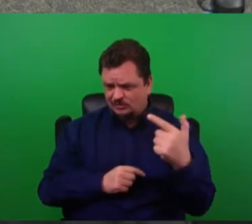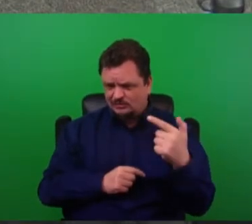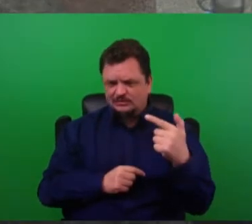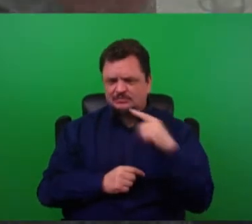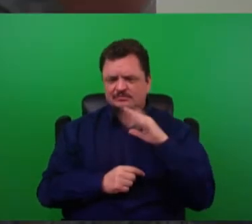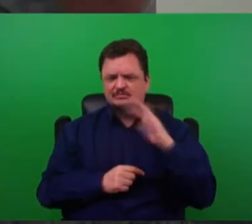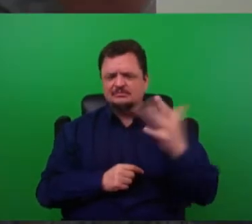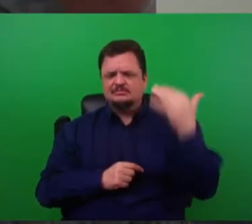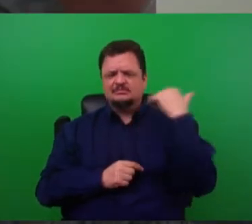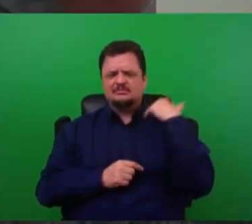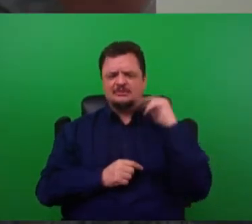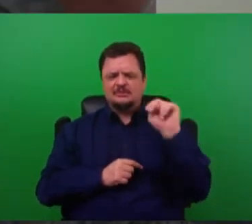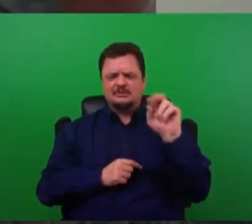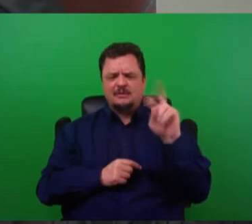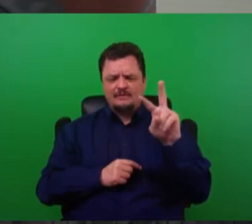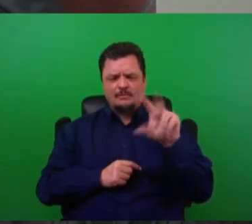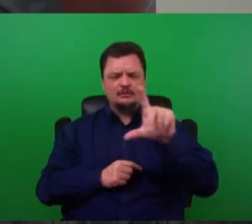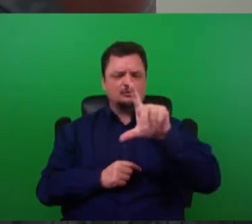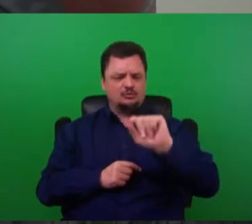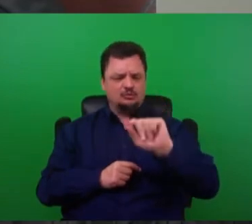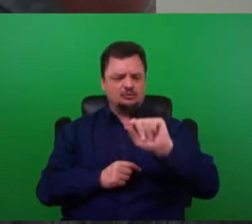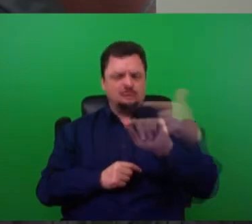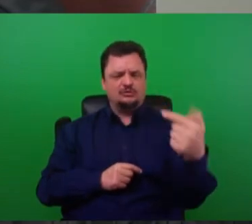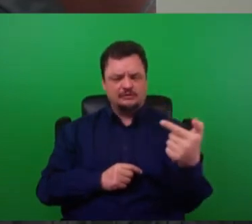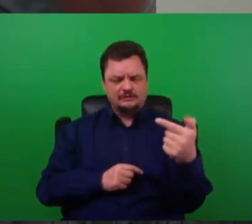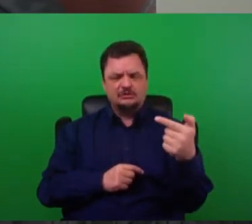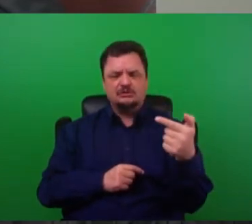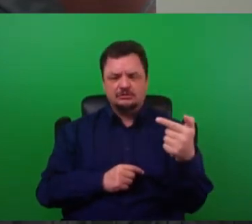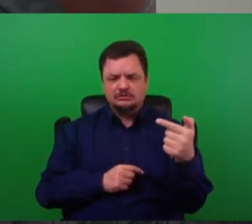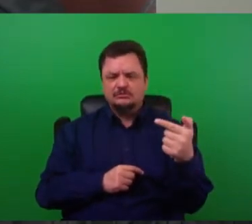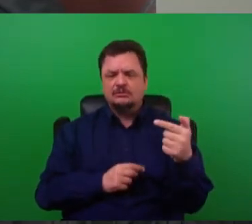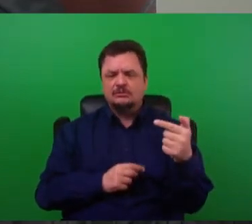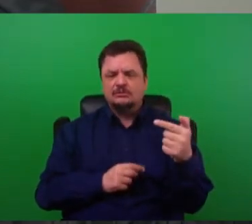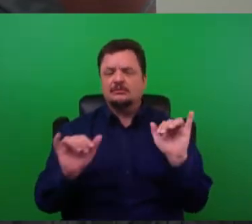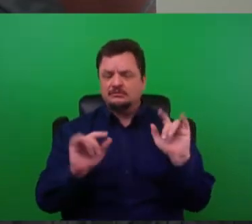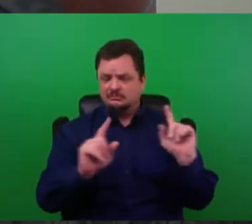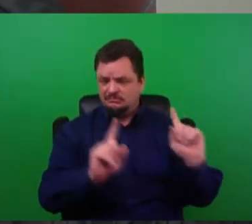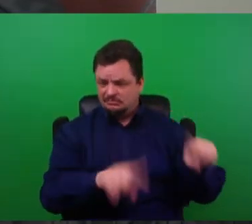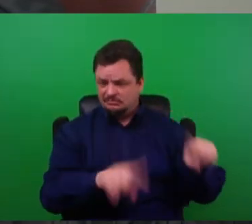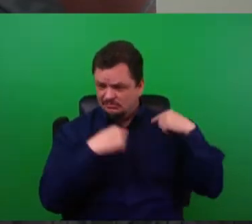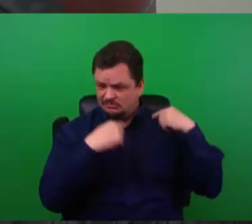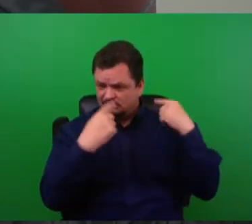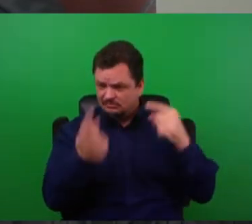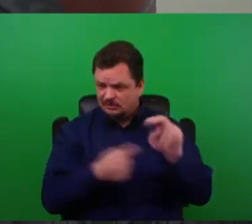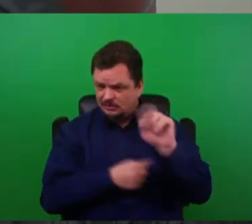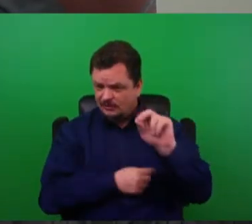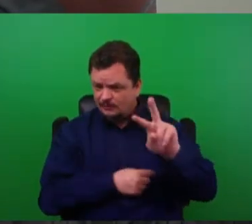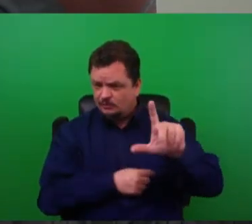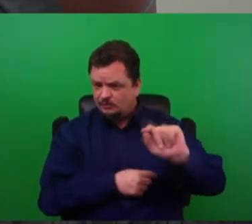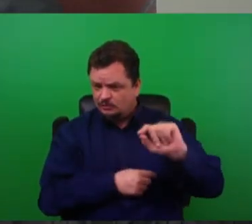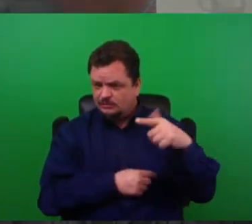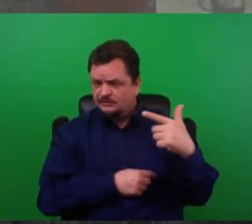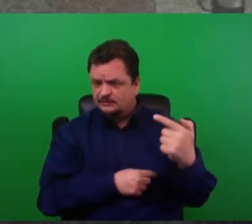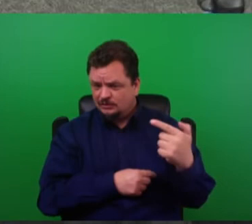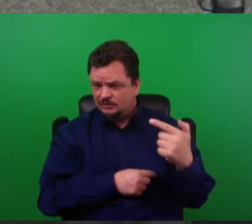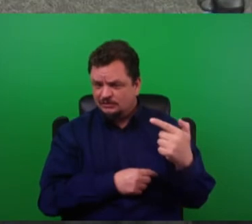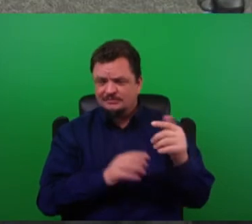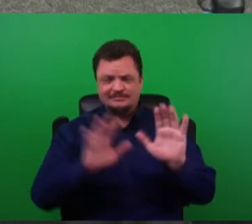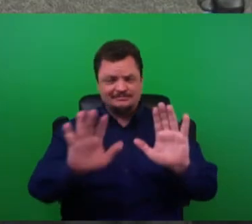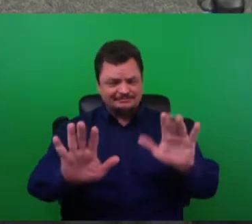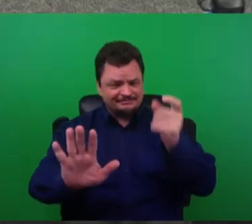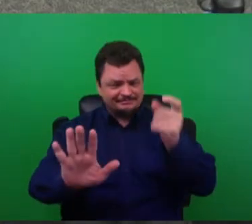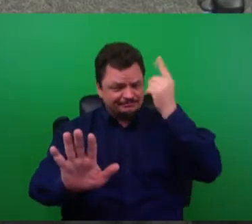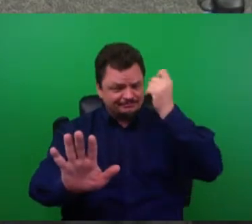2021. Mm-hmm. Since November of 2021. Mm-hmm. Now, keep in mind, we're not aware of every case that